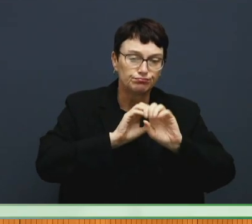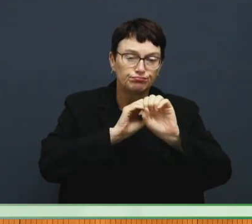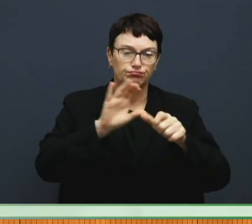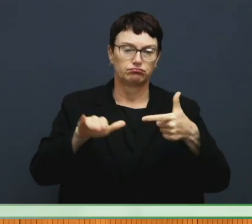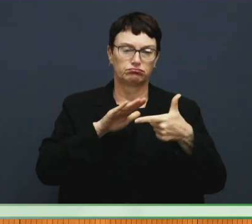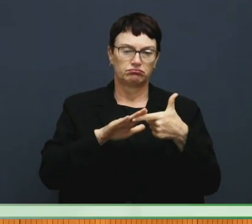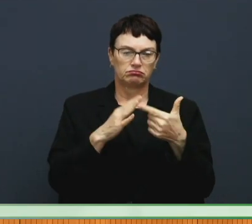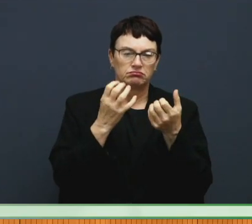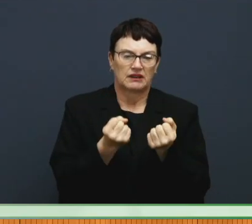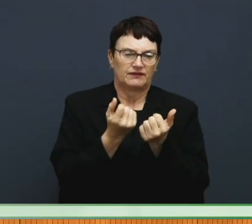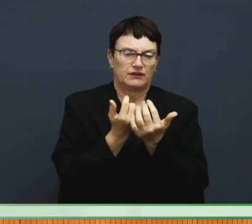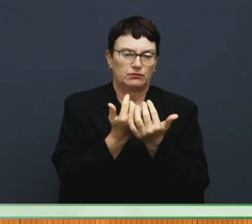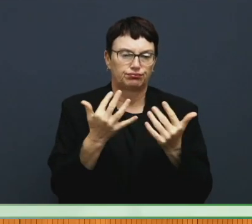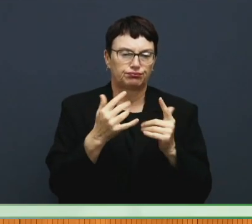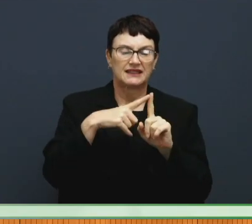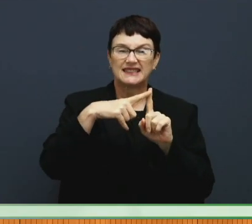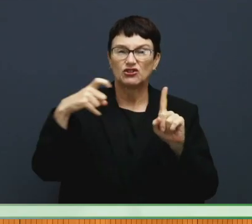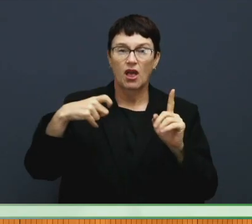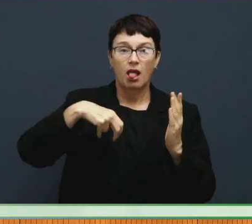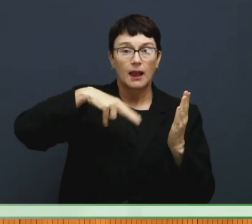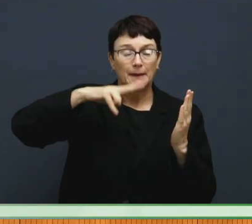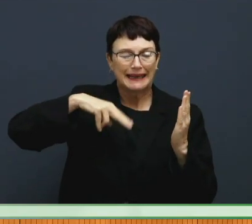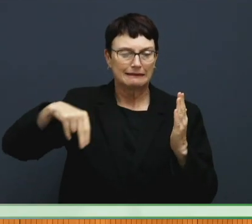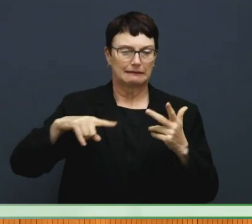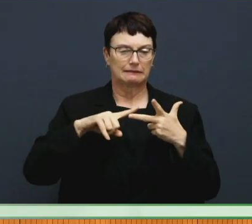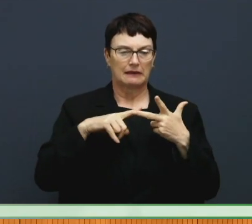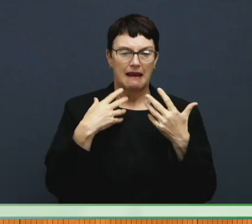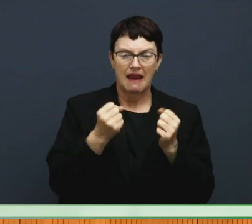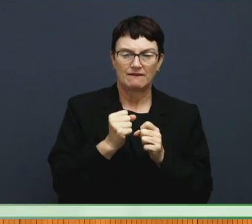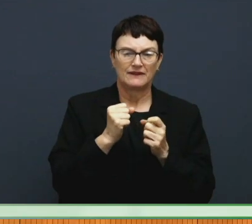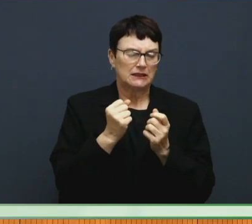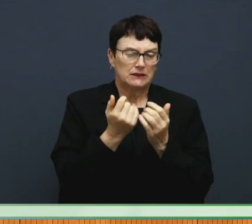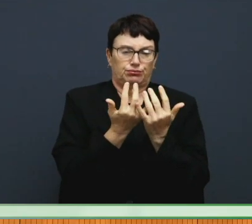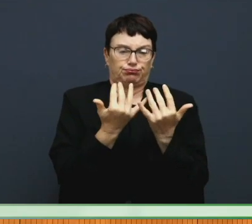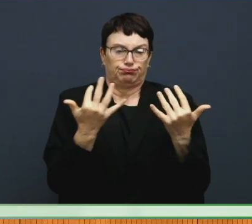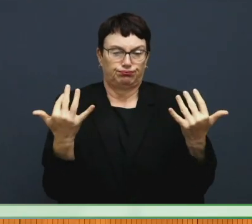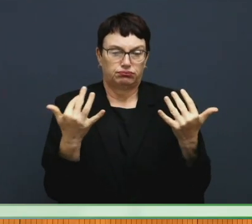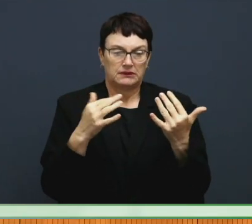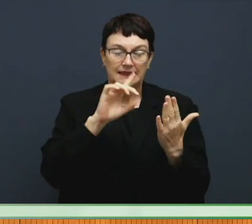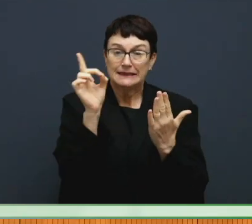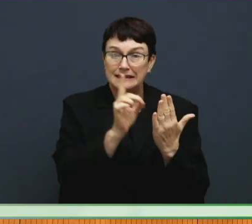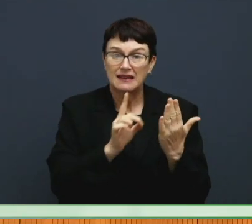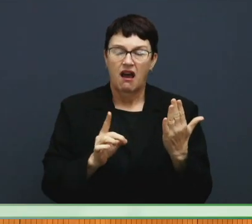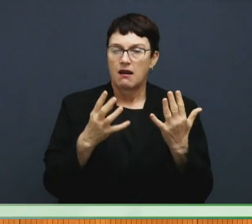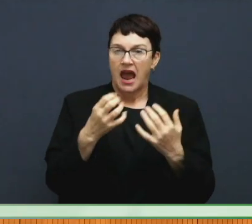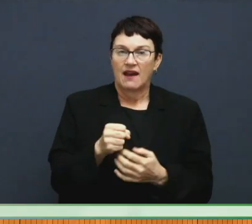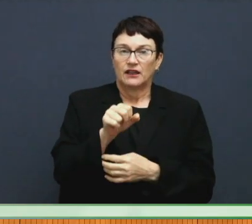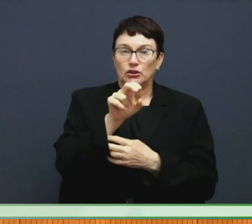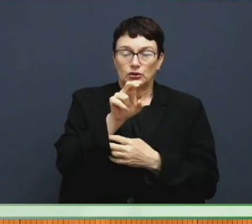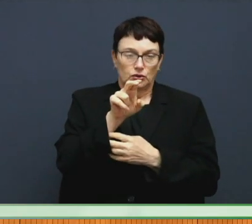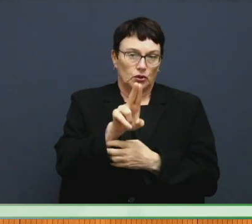computer network technology focuses on technologies like UAV, assembly,